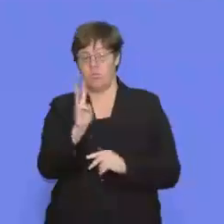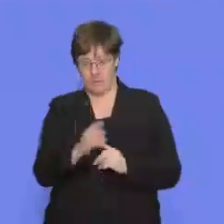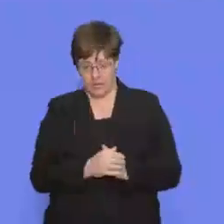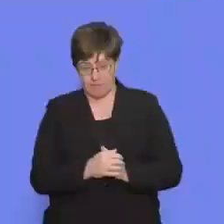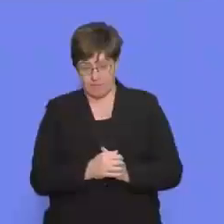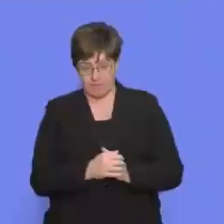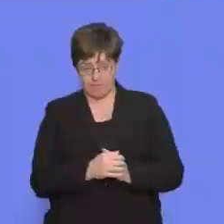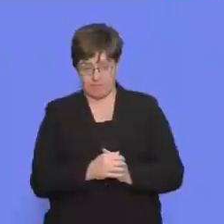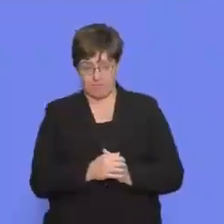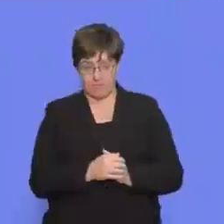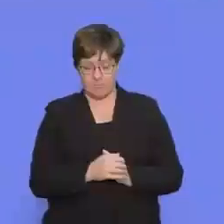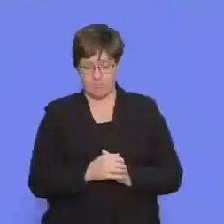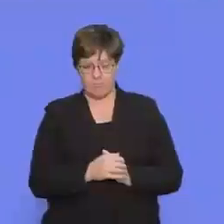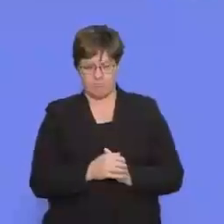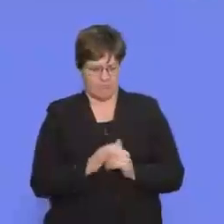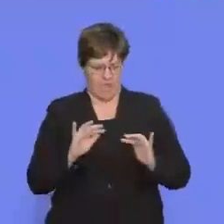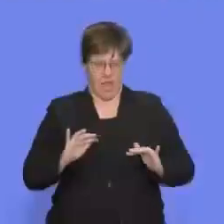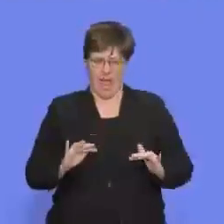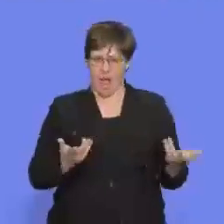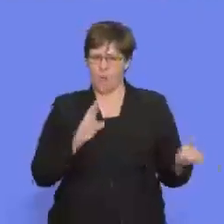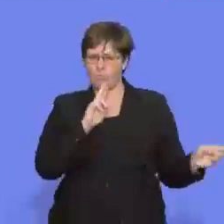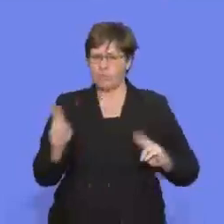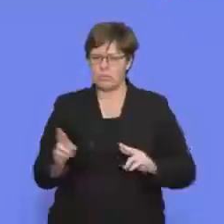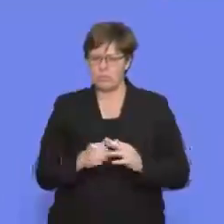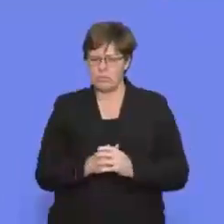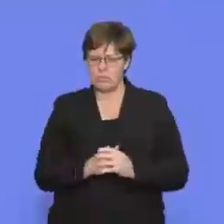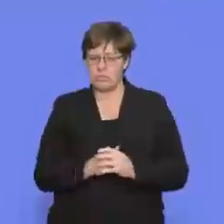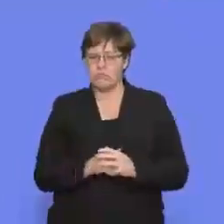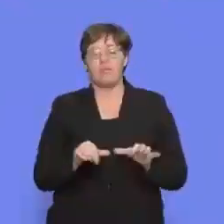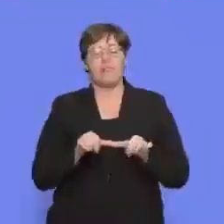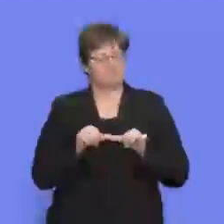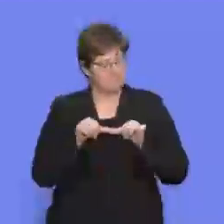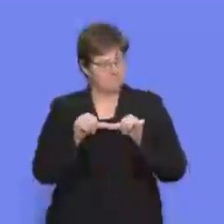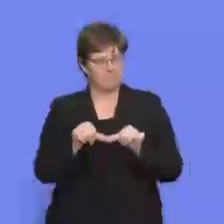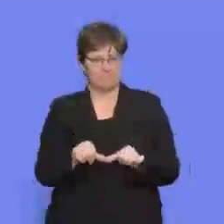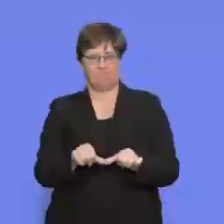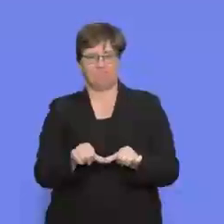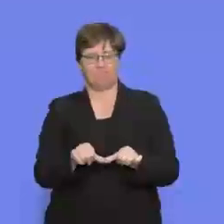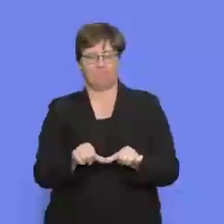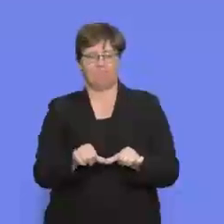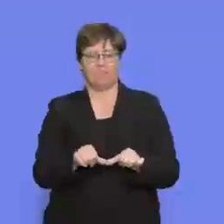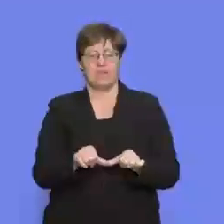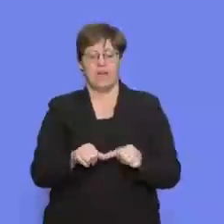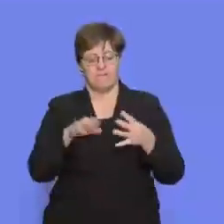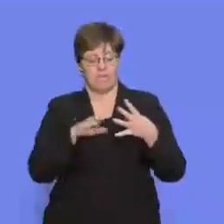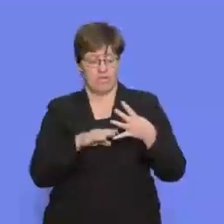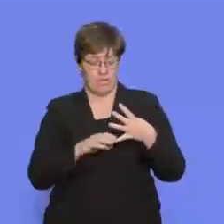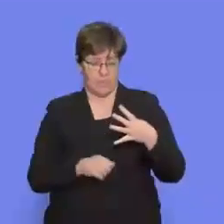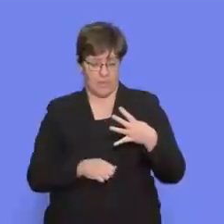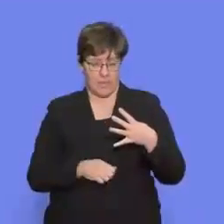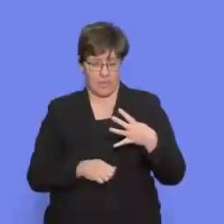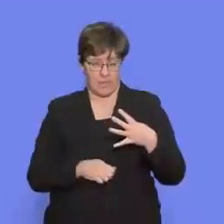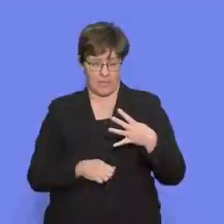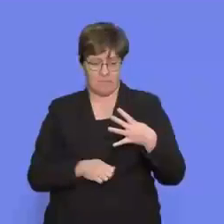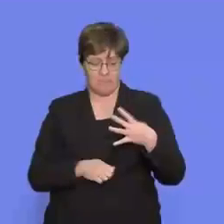how is it going to respond? We continue with 4th step. Then the